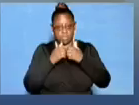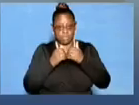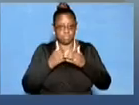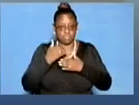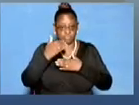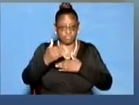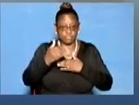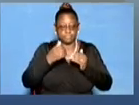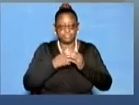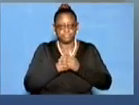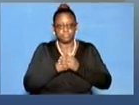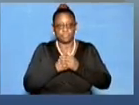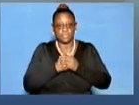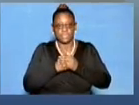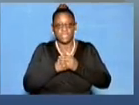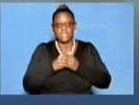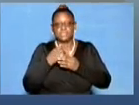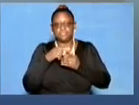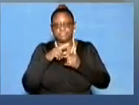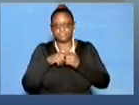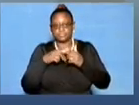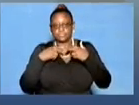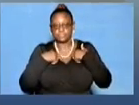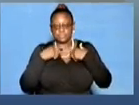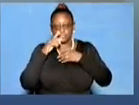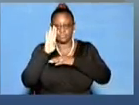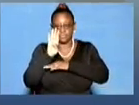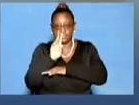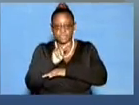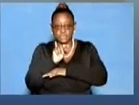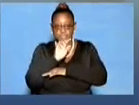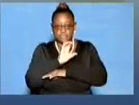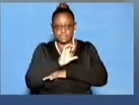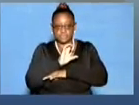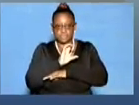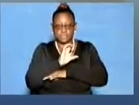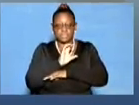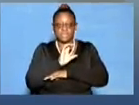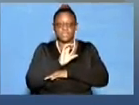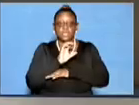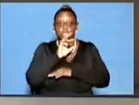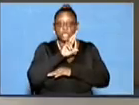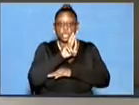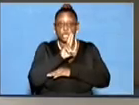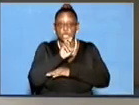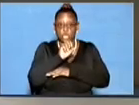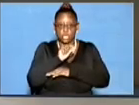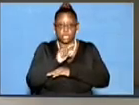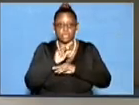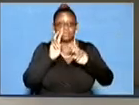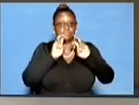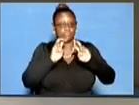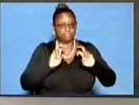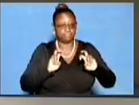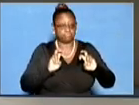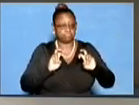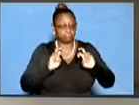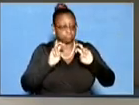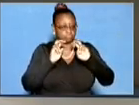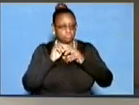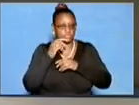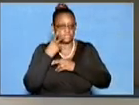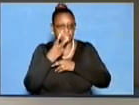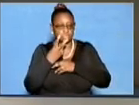while ERCO has met with the leadership team of BTC, the utility regulator said it's conducting its own inquiry as to